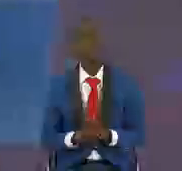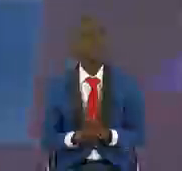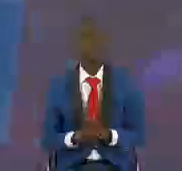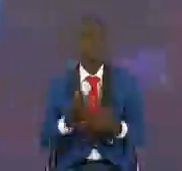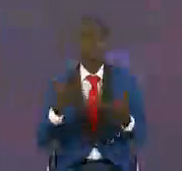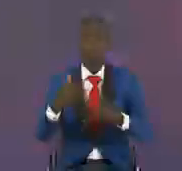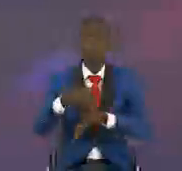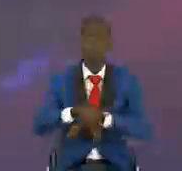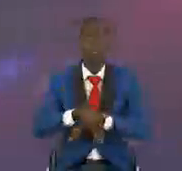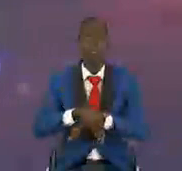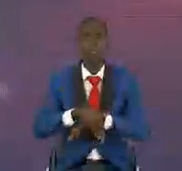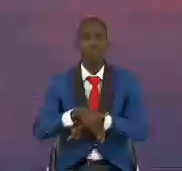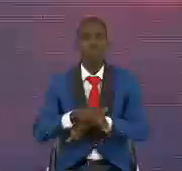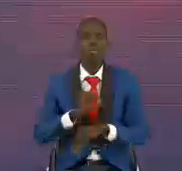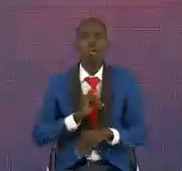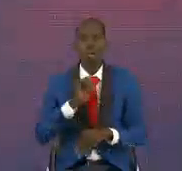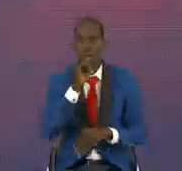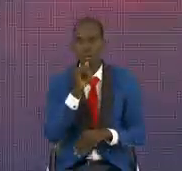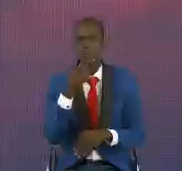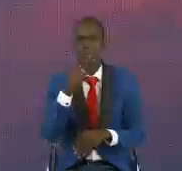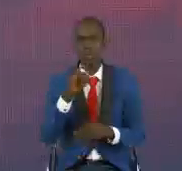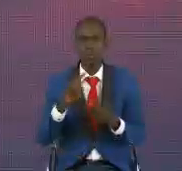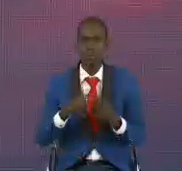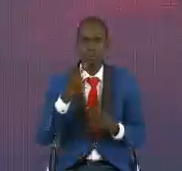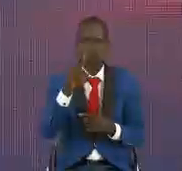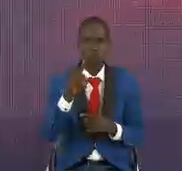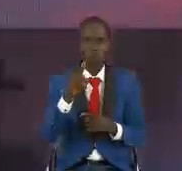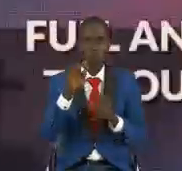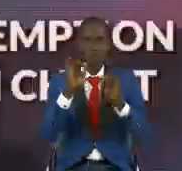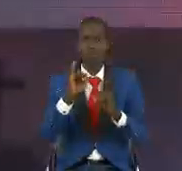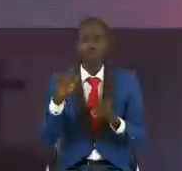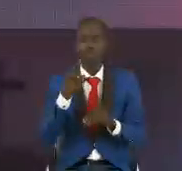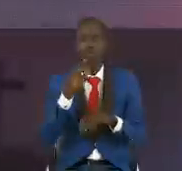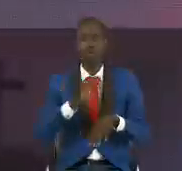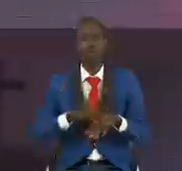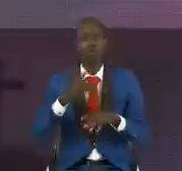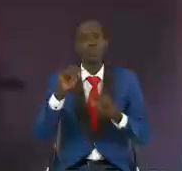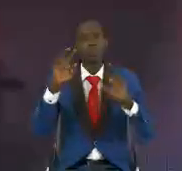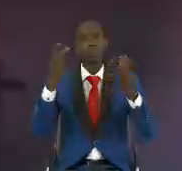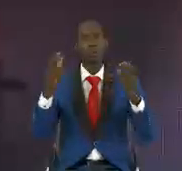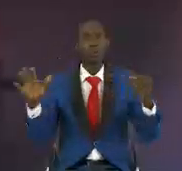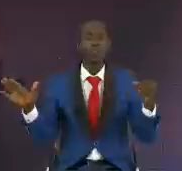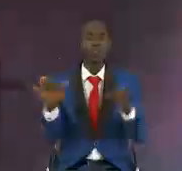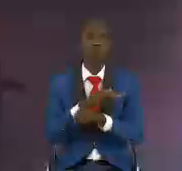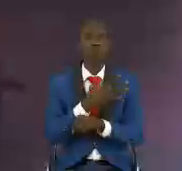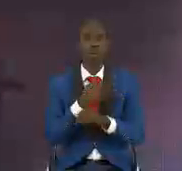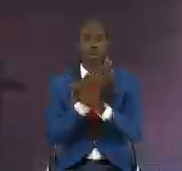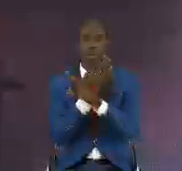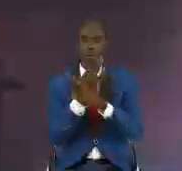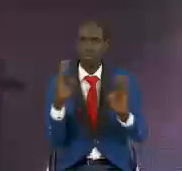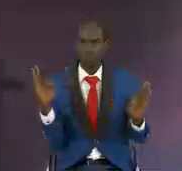Tonight, I'm speaking to you on full and free redemption. Full.